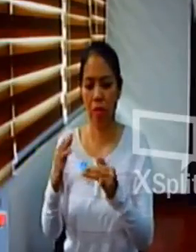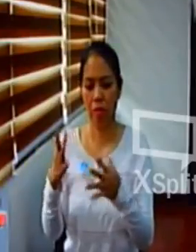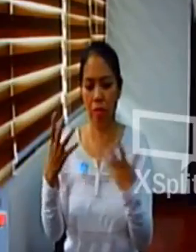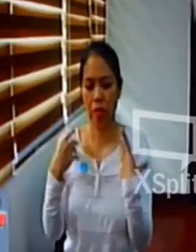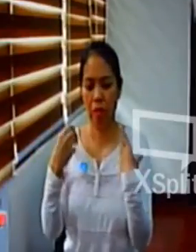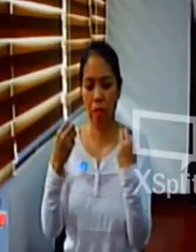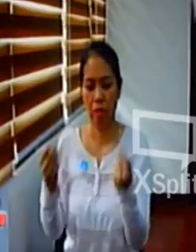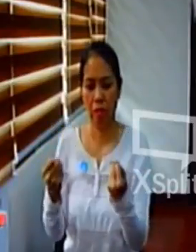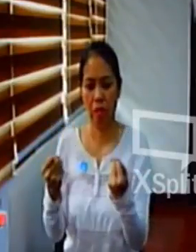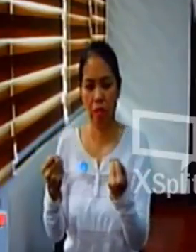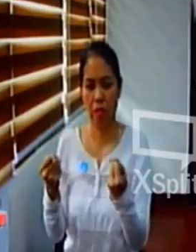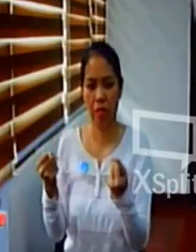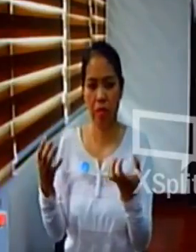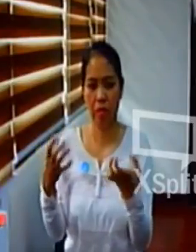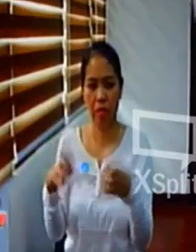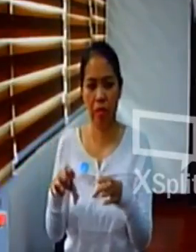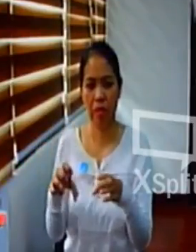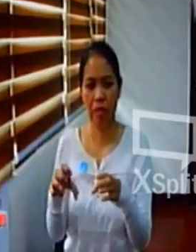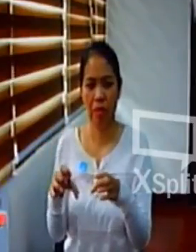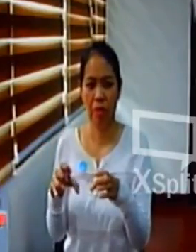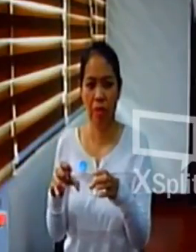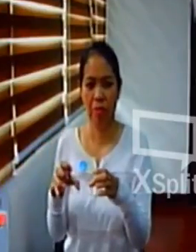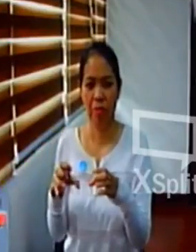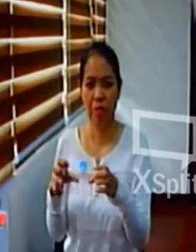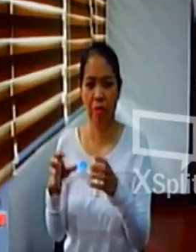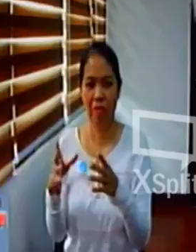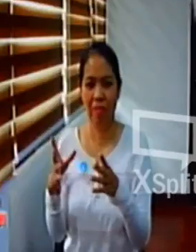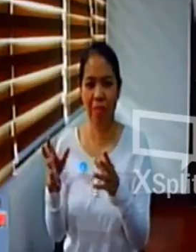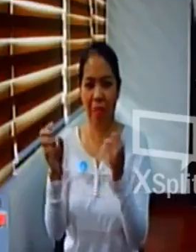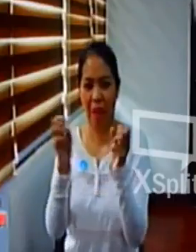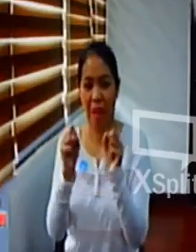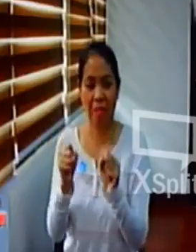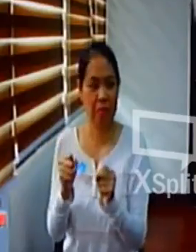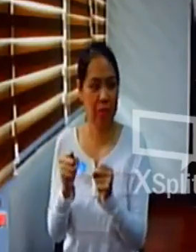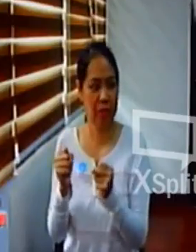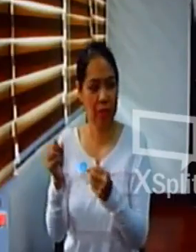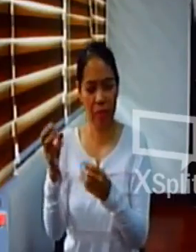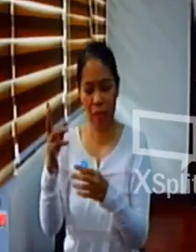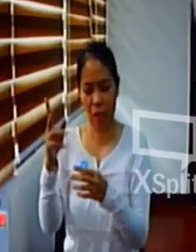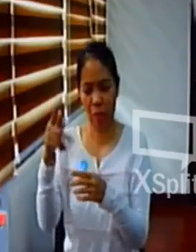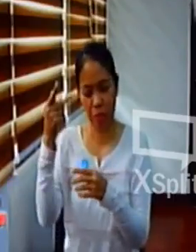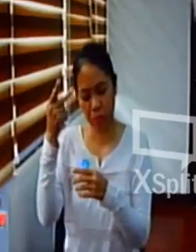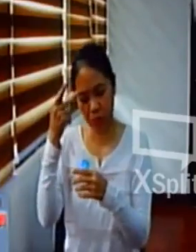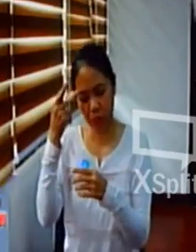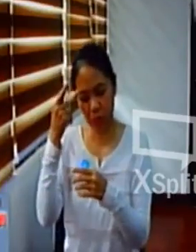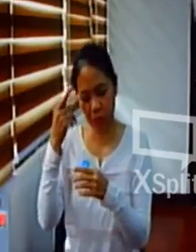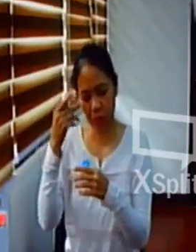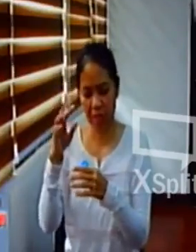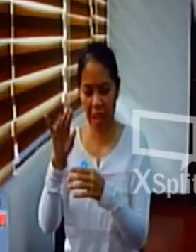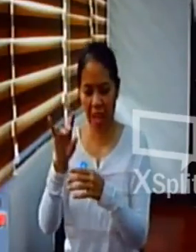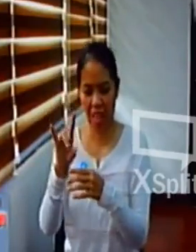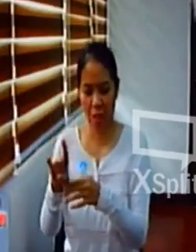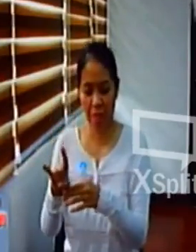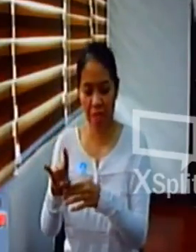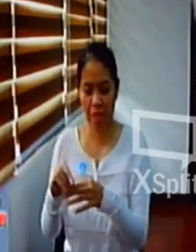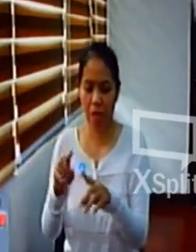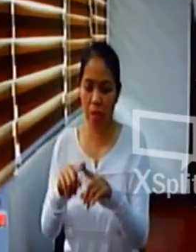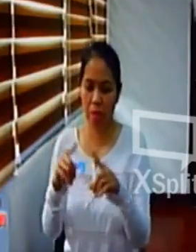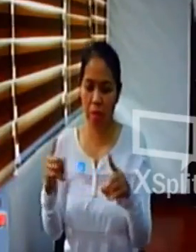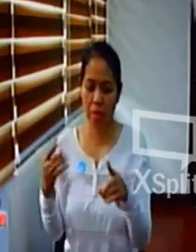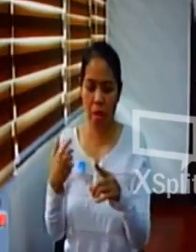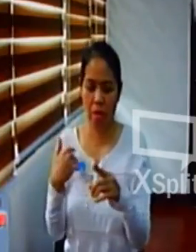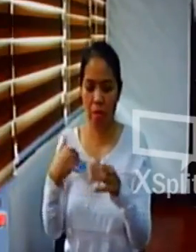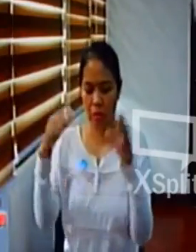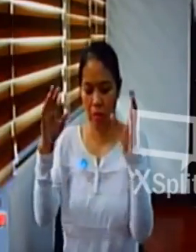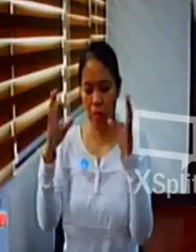to the press. They're sexy for politicians. But there are things on climate change that